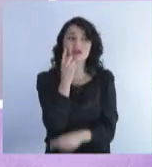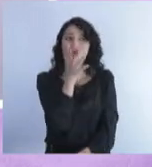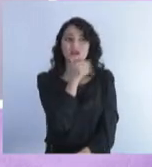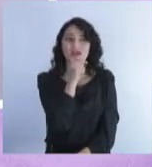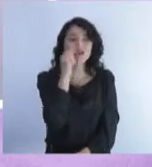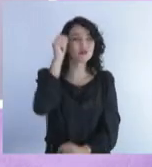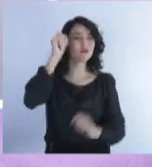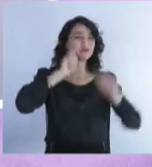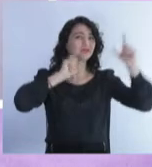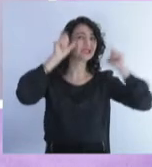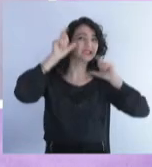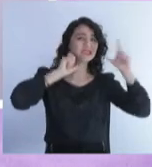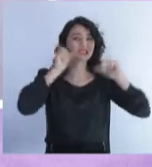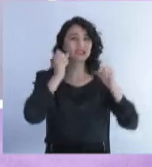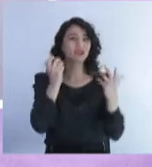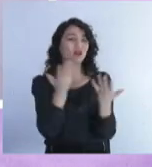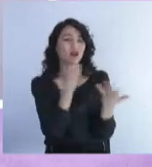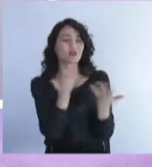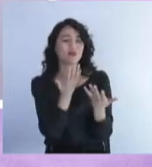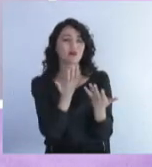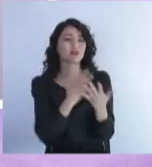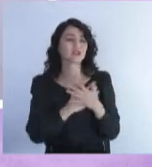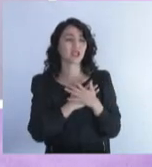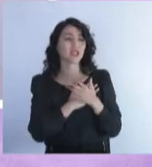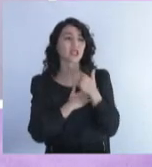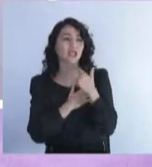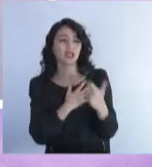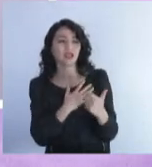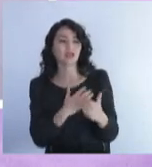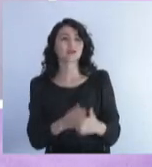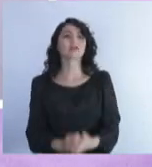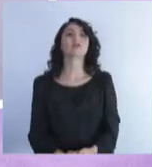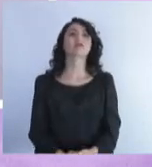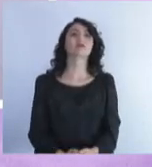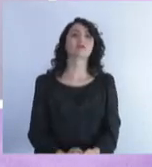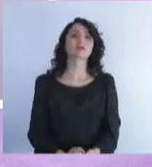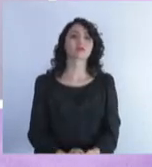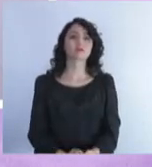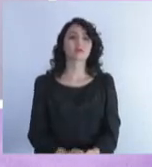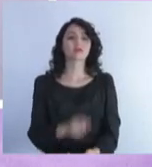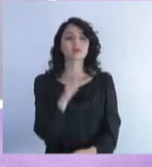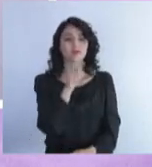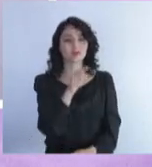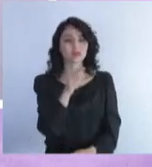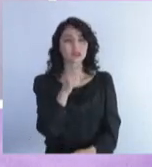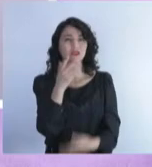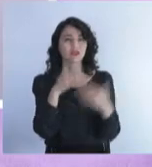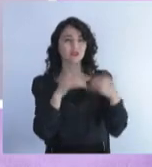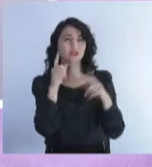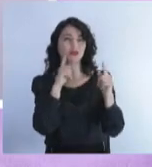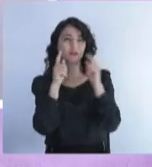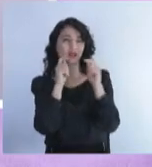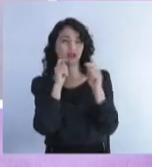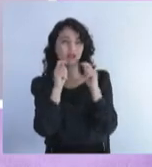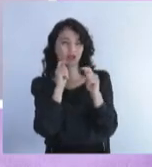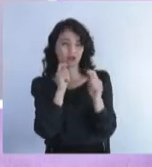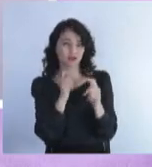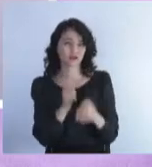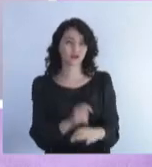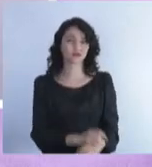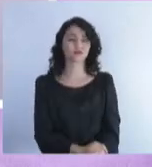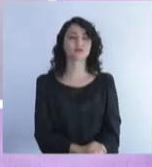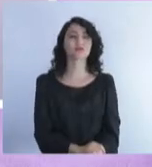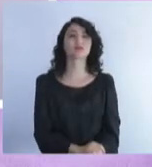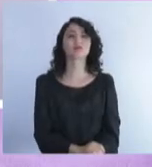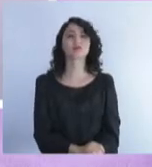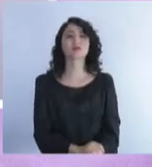facial expression, which communicates what they're really feeling. And if it's text only, then there's a danger, particularly if you don't know the person